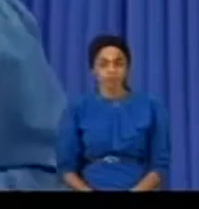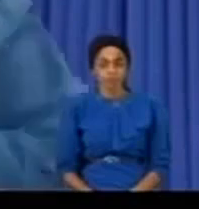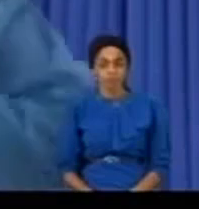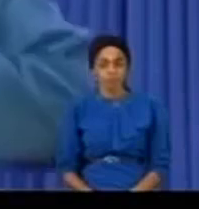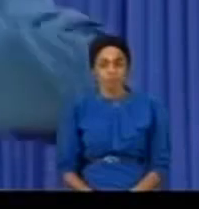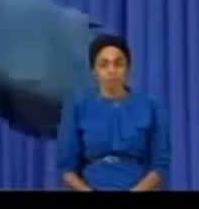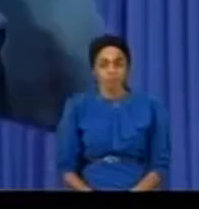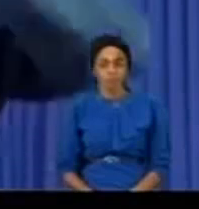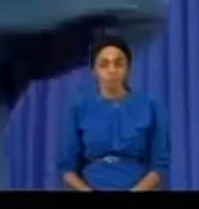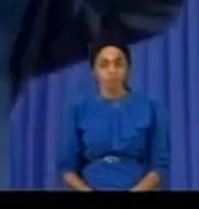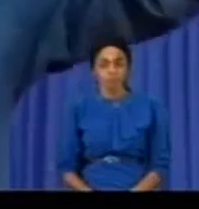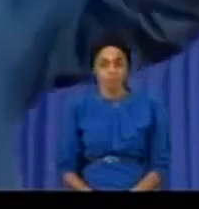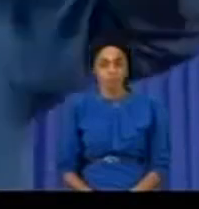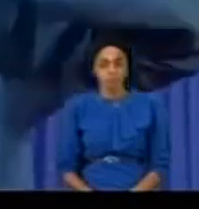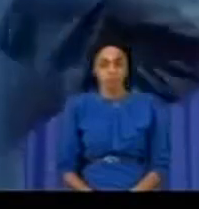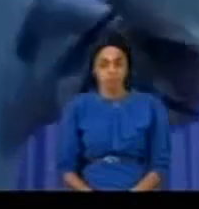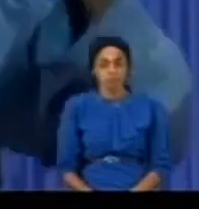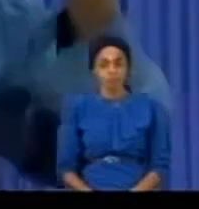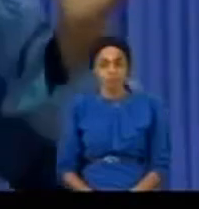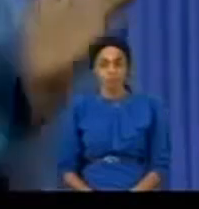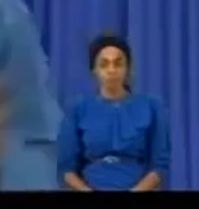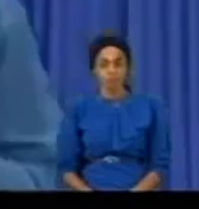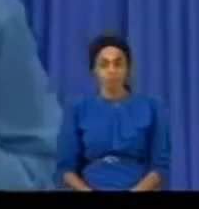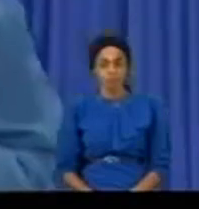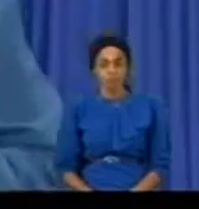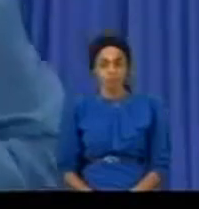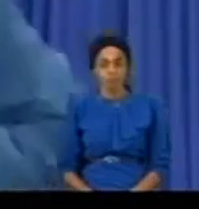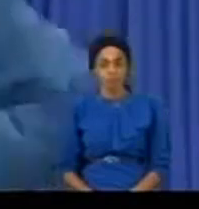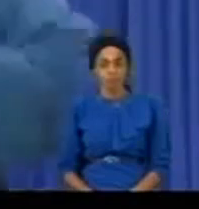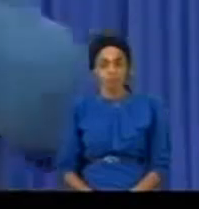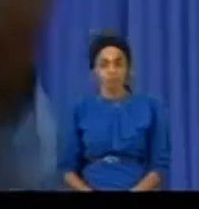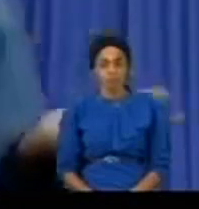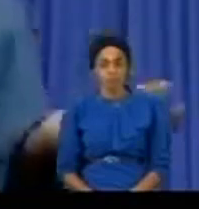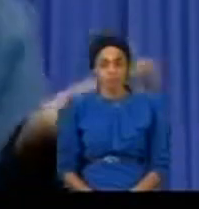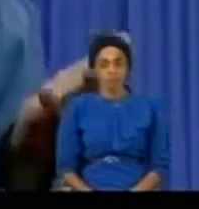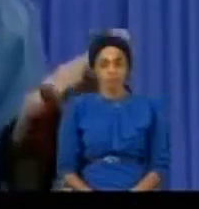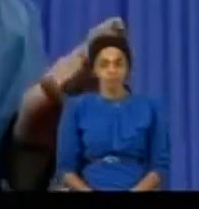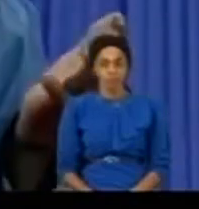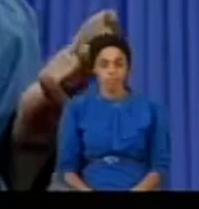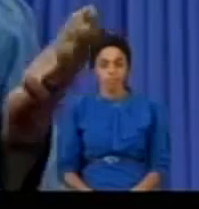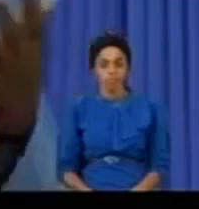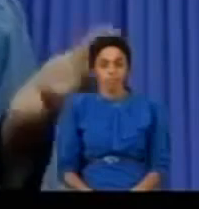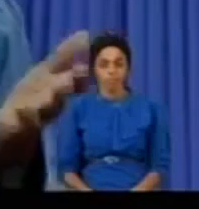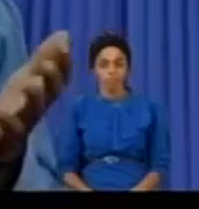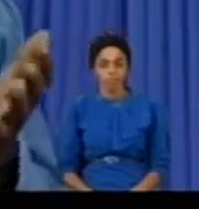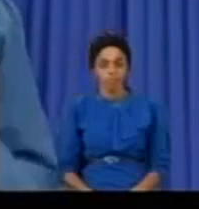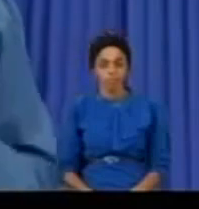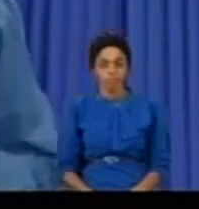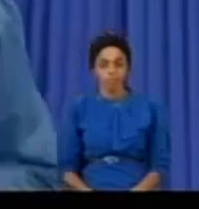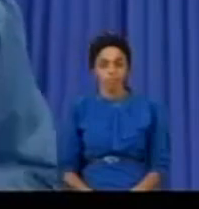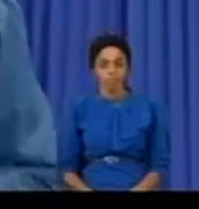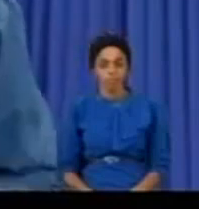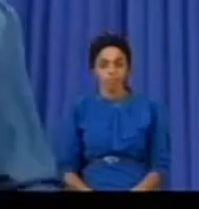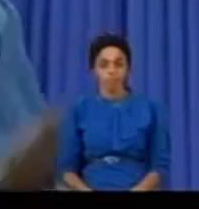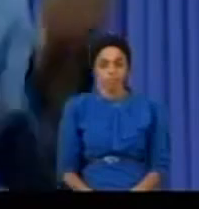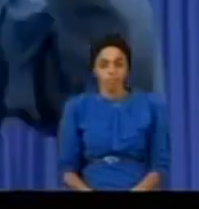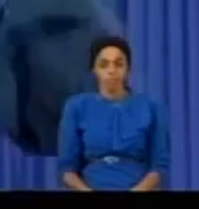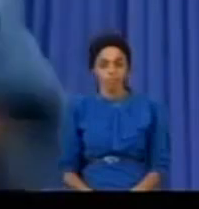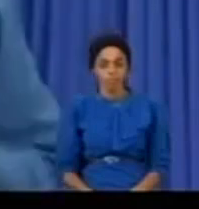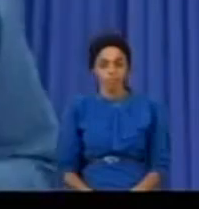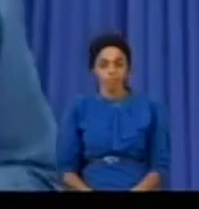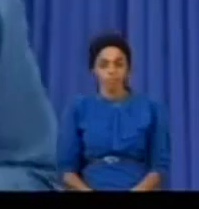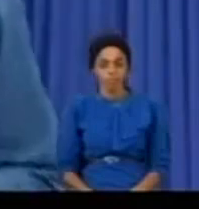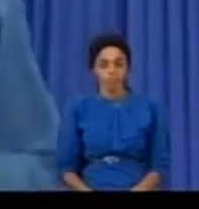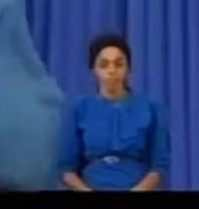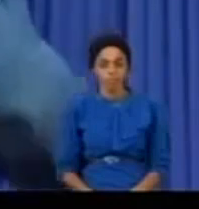ni won ti gbe mi kakakiri orisisi hospital to je pe ko si yipada kankan lati gba yen sugbon nigba ti mo wa